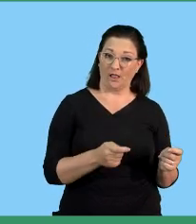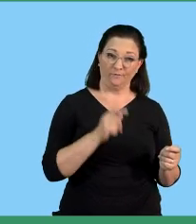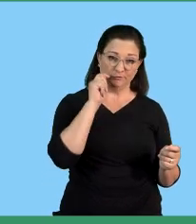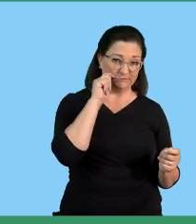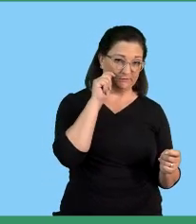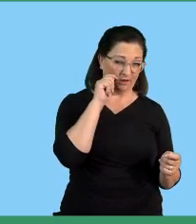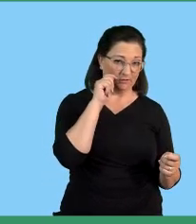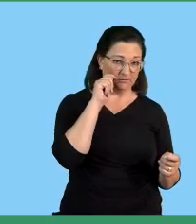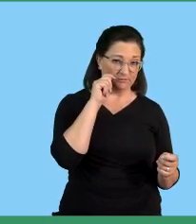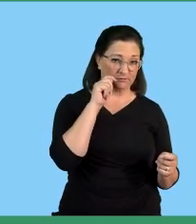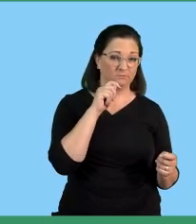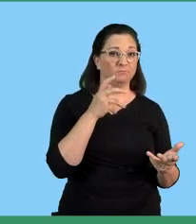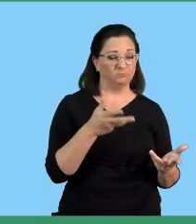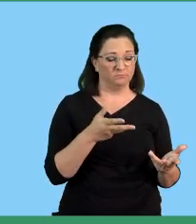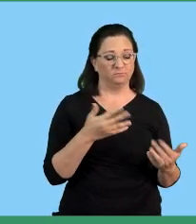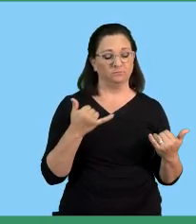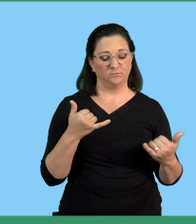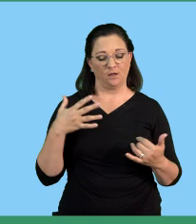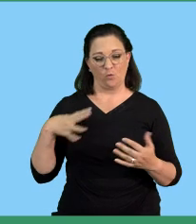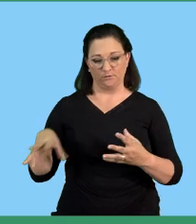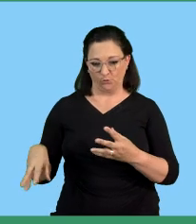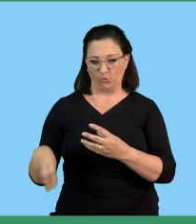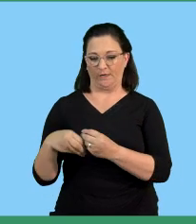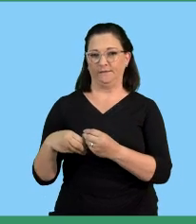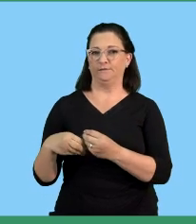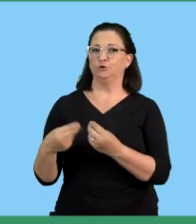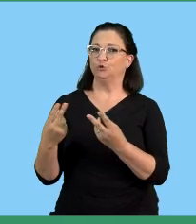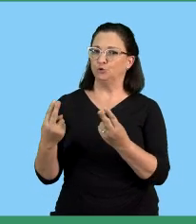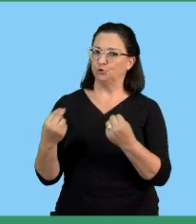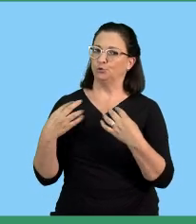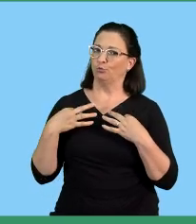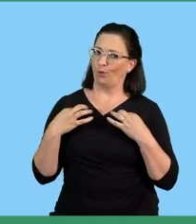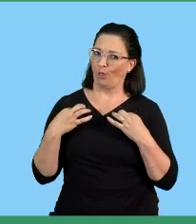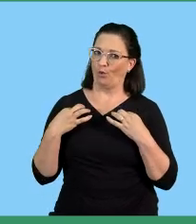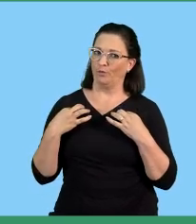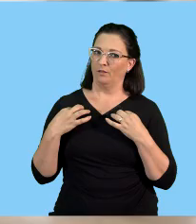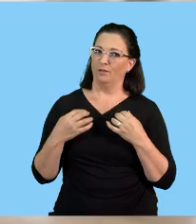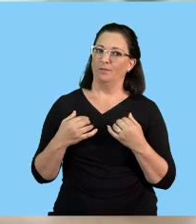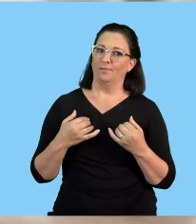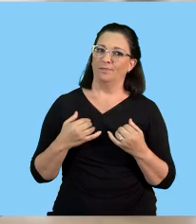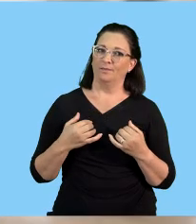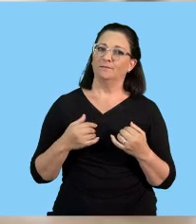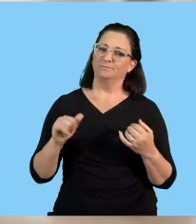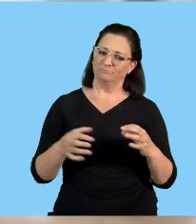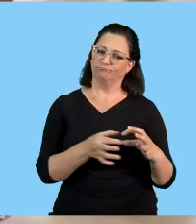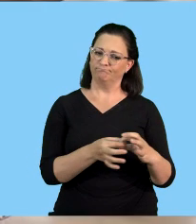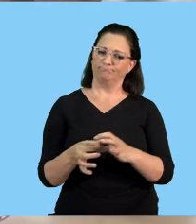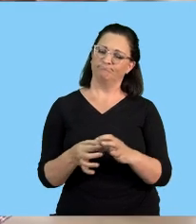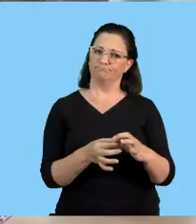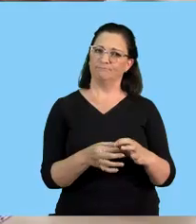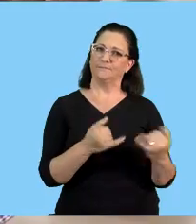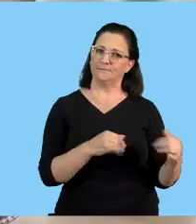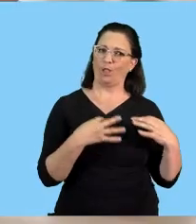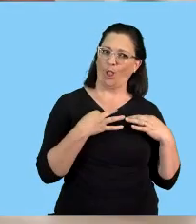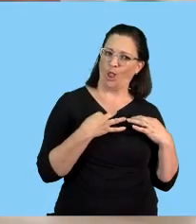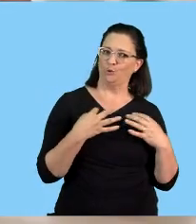clothing for teenagers, but she has decided to add a new clothing line. So this clothing line is